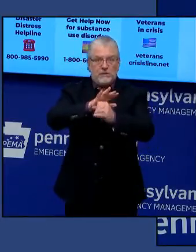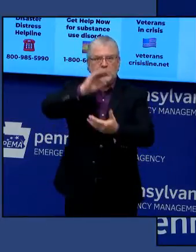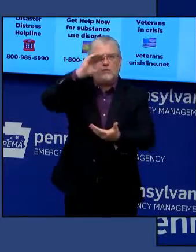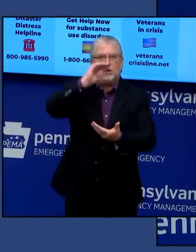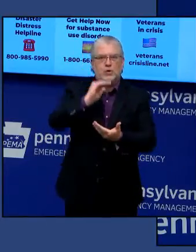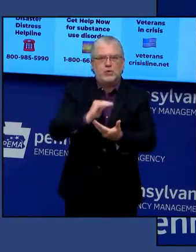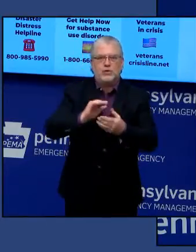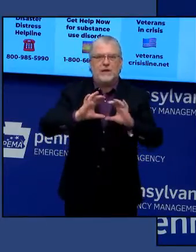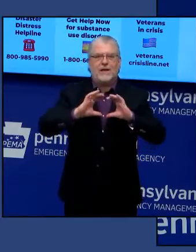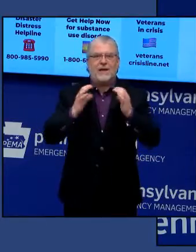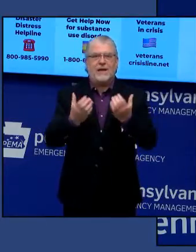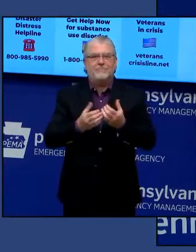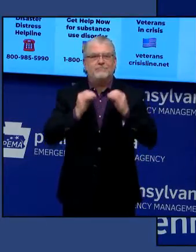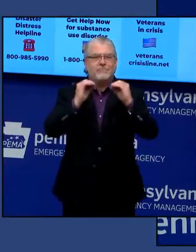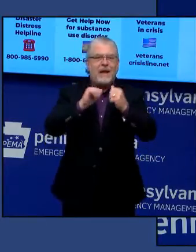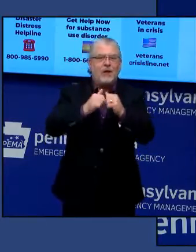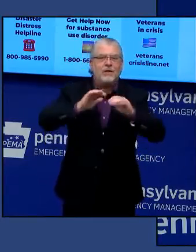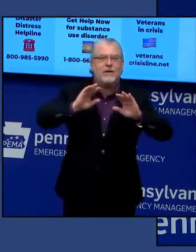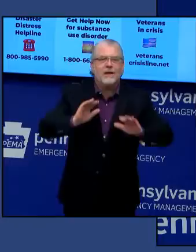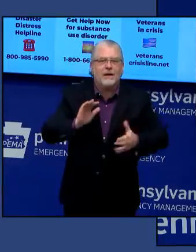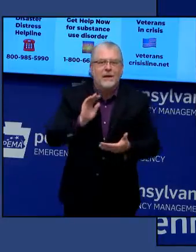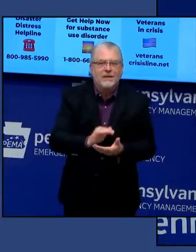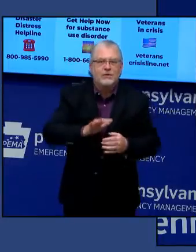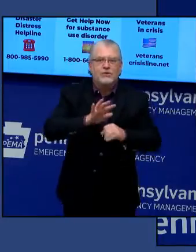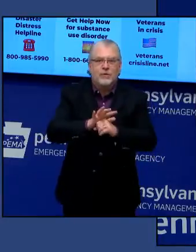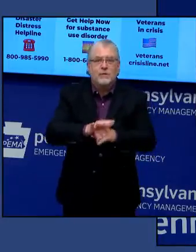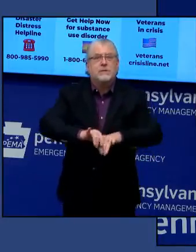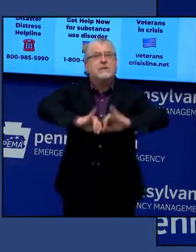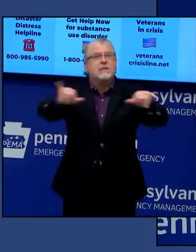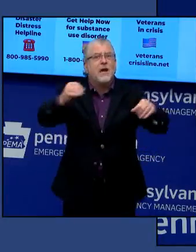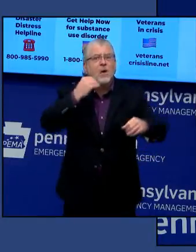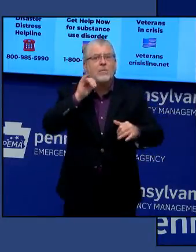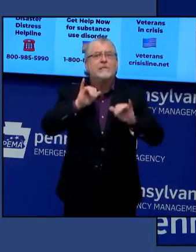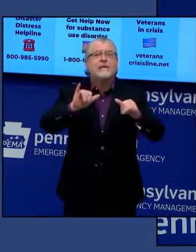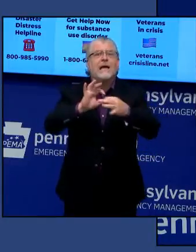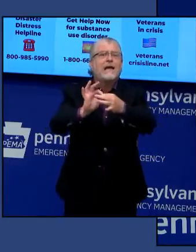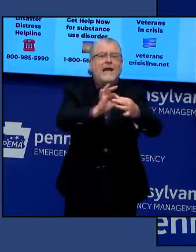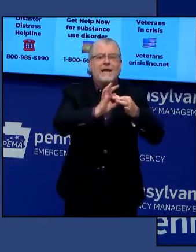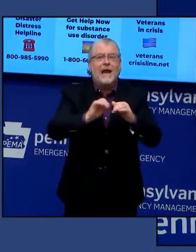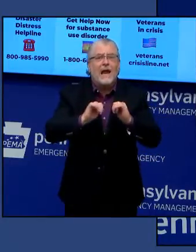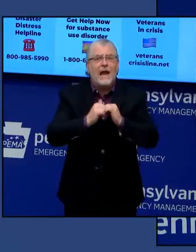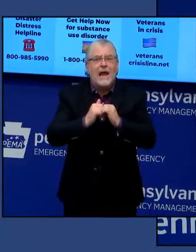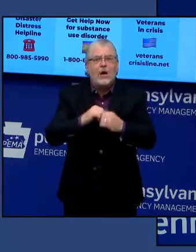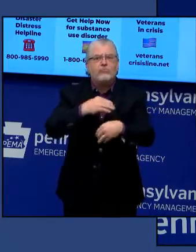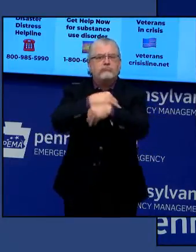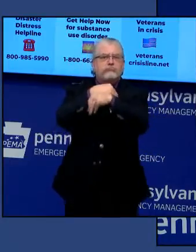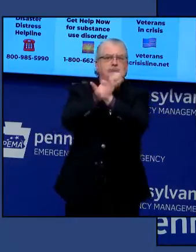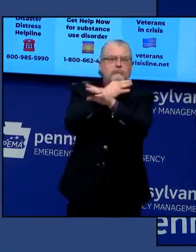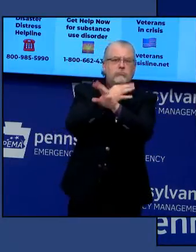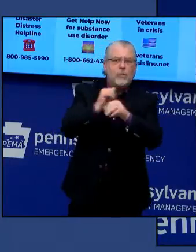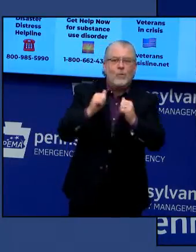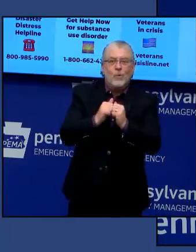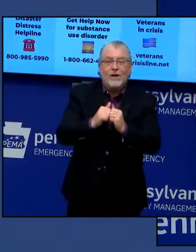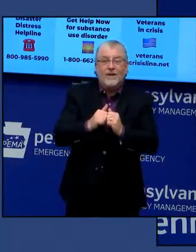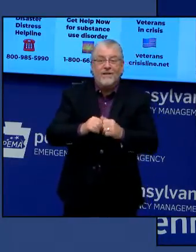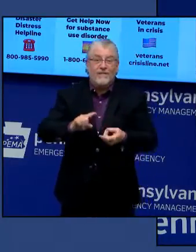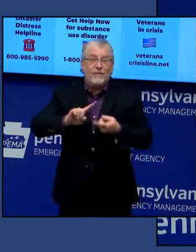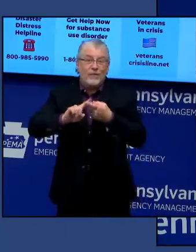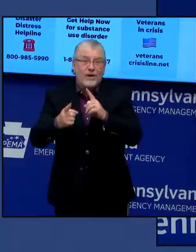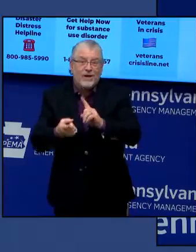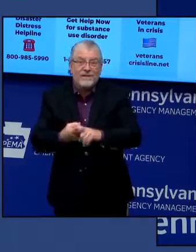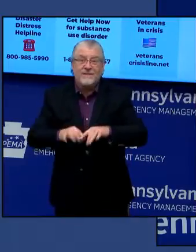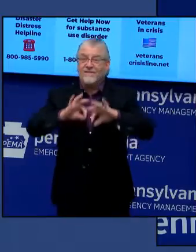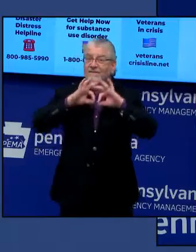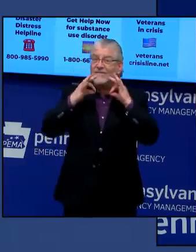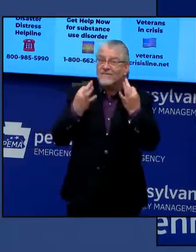video chatting. And stay safe by connecting with your medical or intellectual disability provider